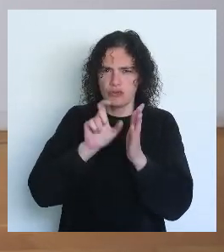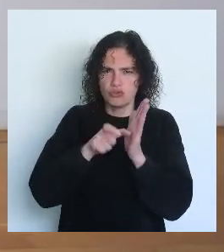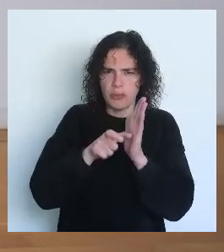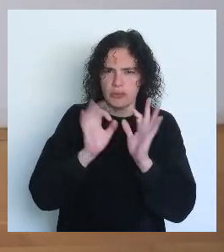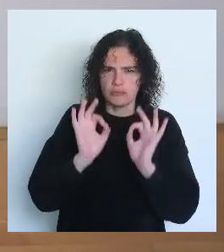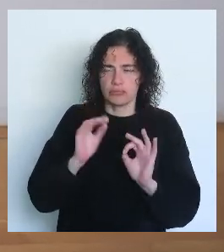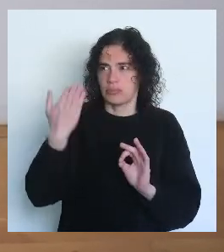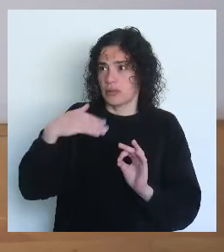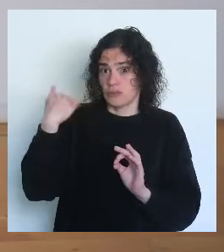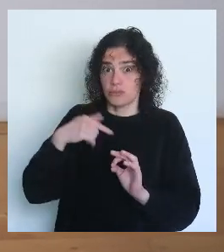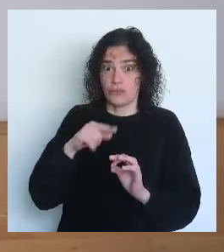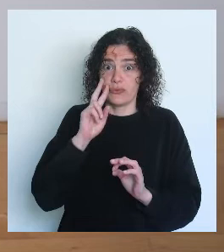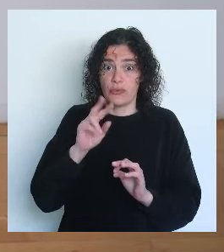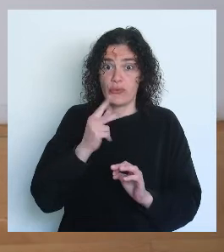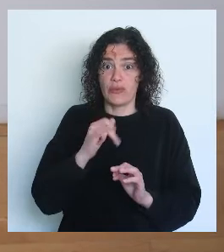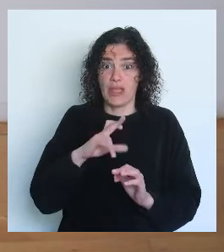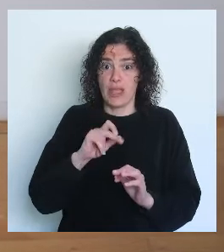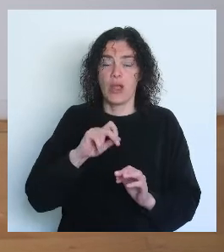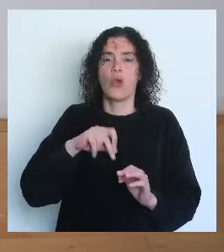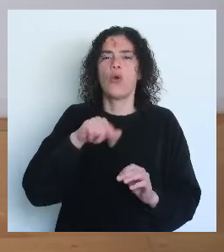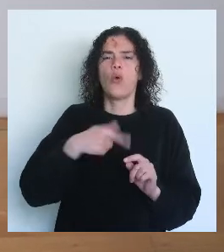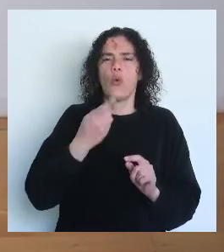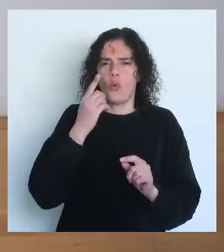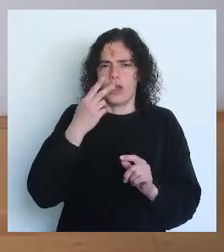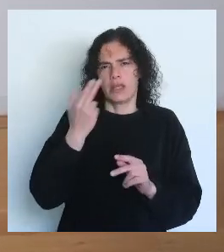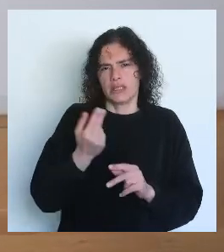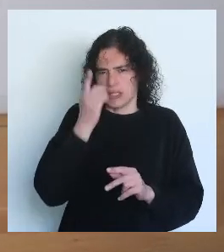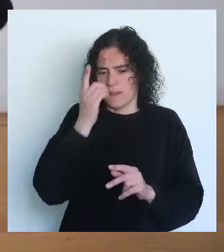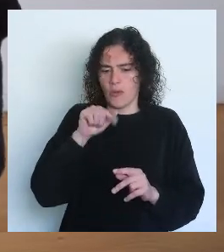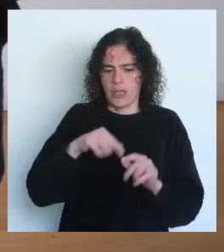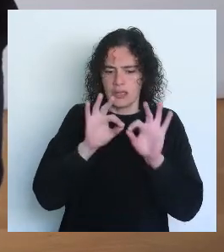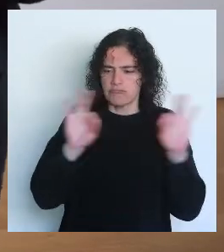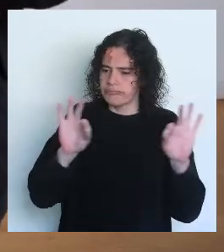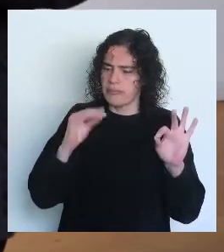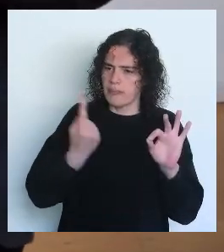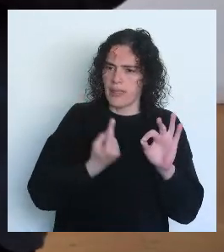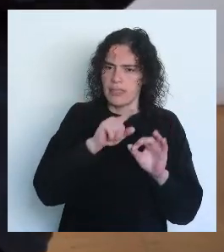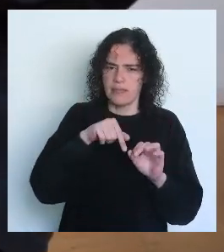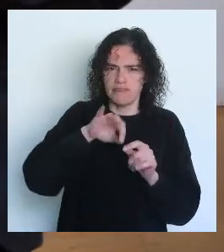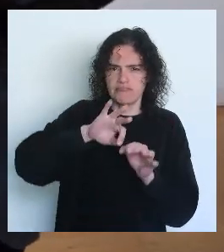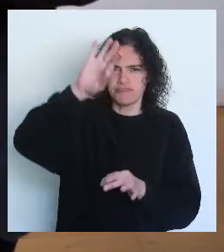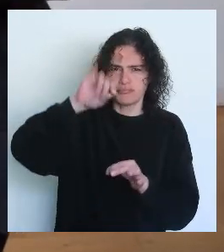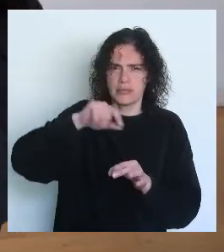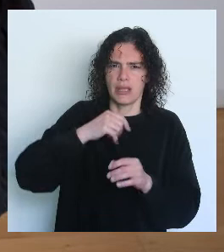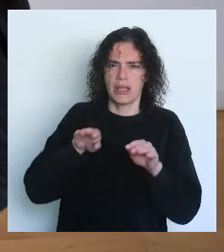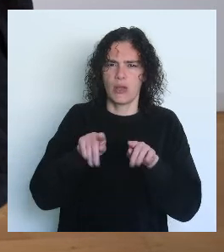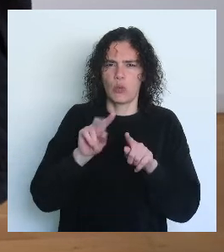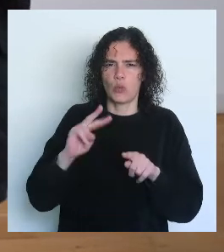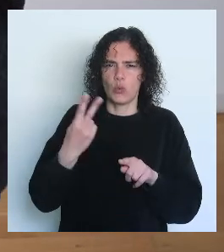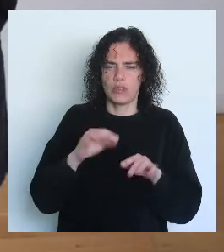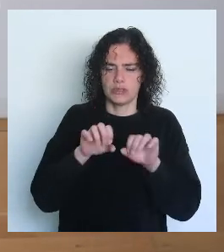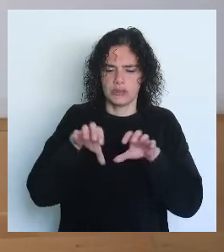purely geometrical like you have with Joachim Vieira or with Gerhard Richter. The line that seems to divide the painting in